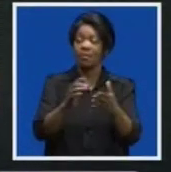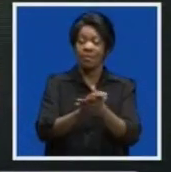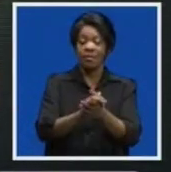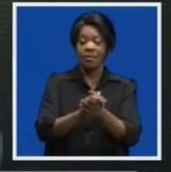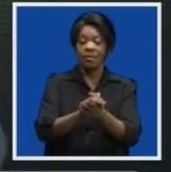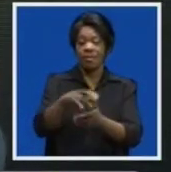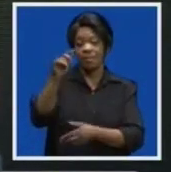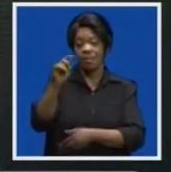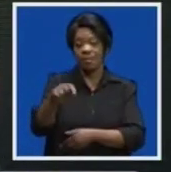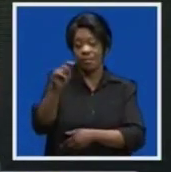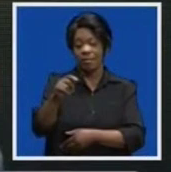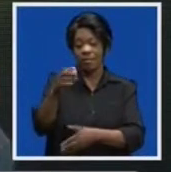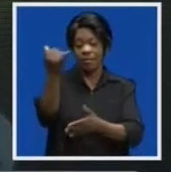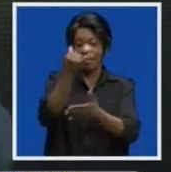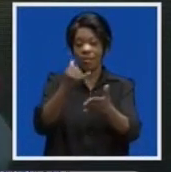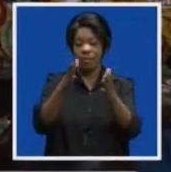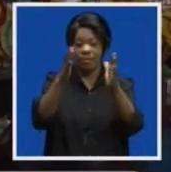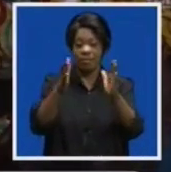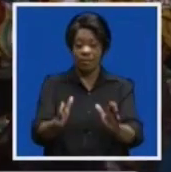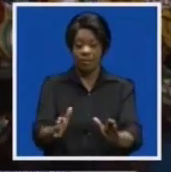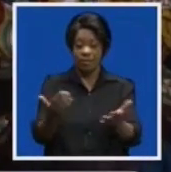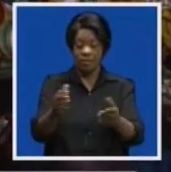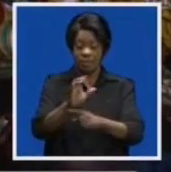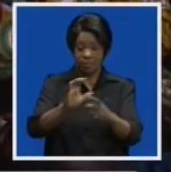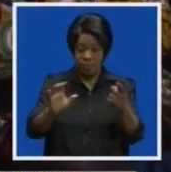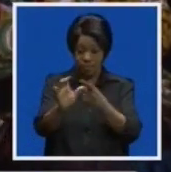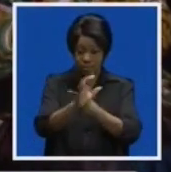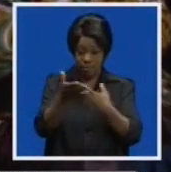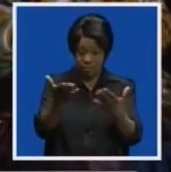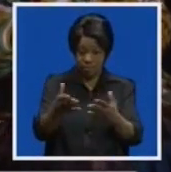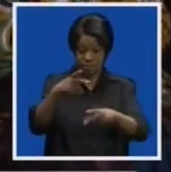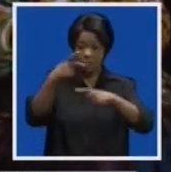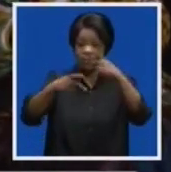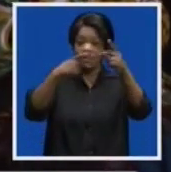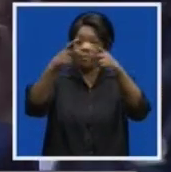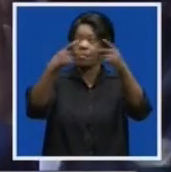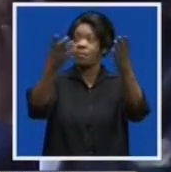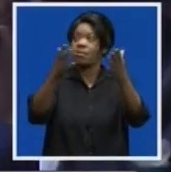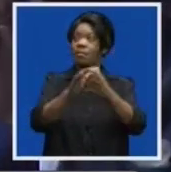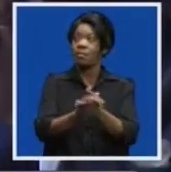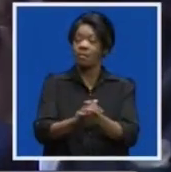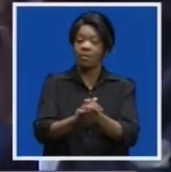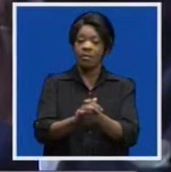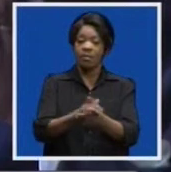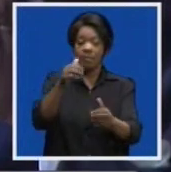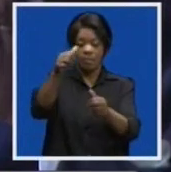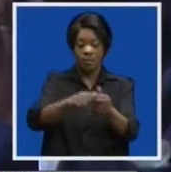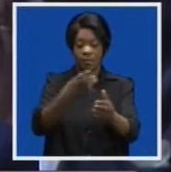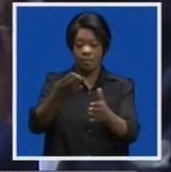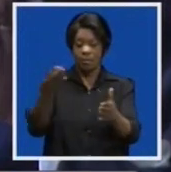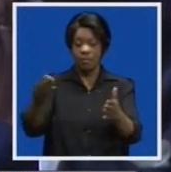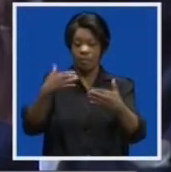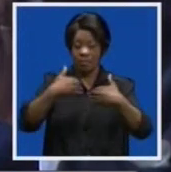we need to use the artist and the culture in the promotion of our local tourism, because everything we